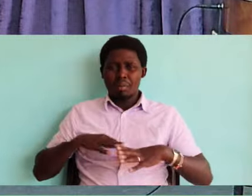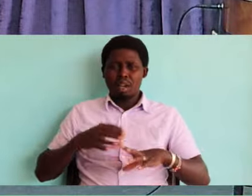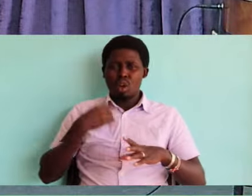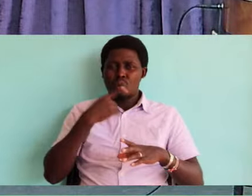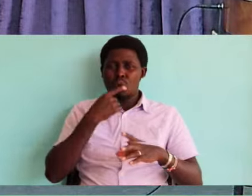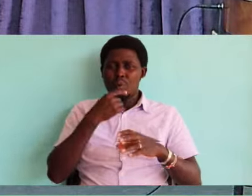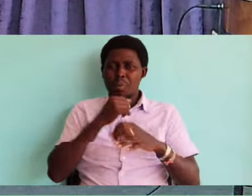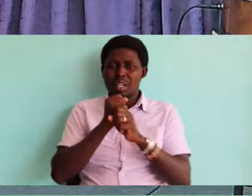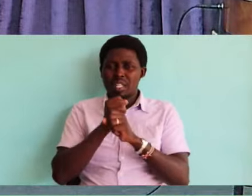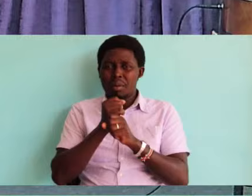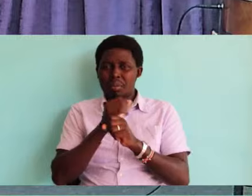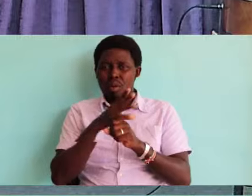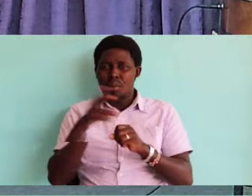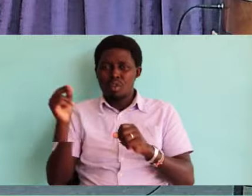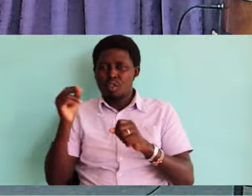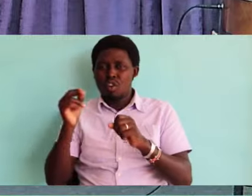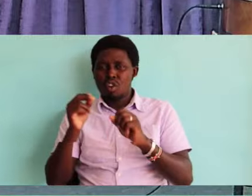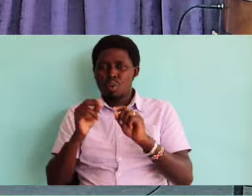well.